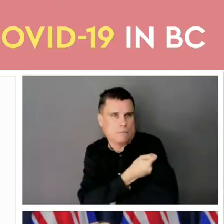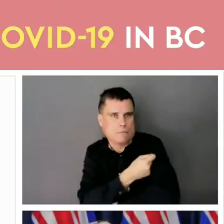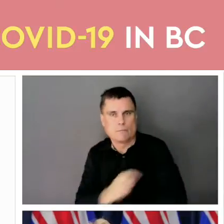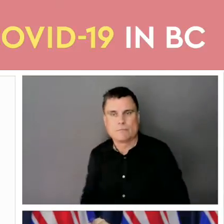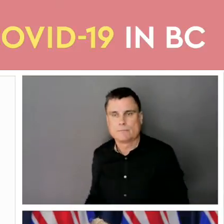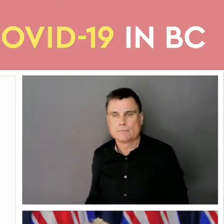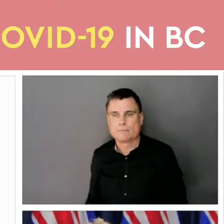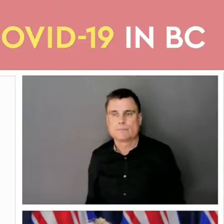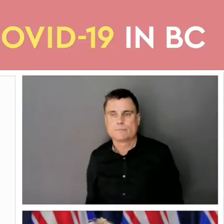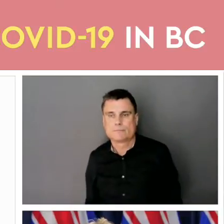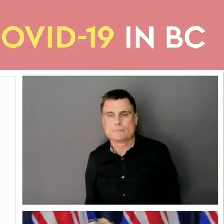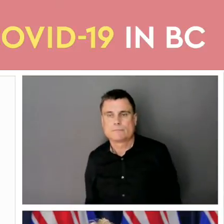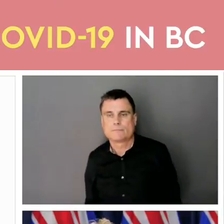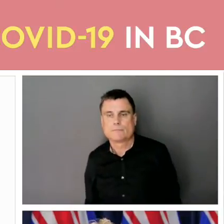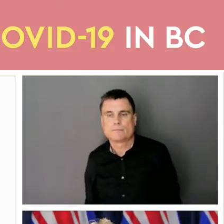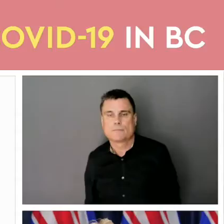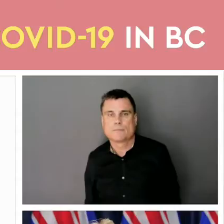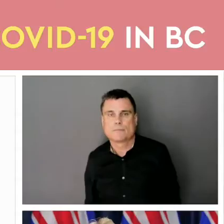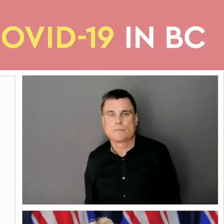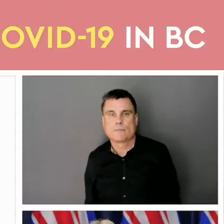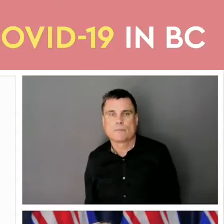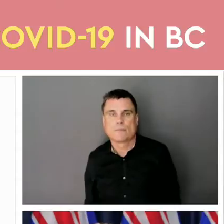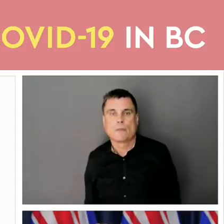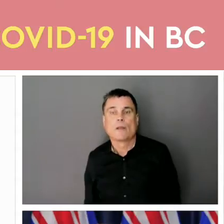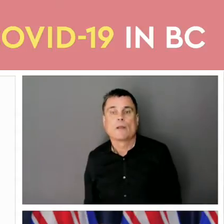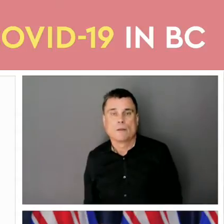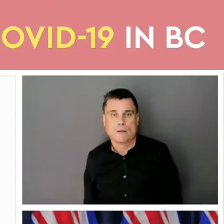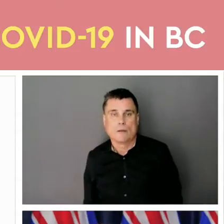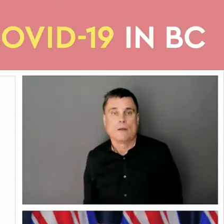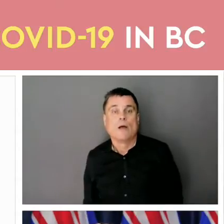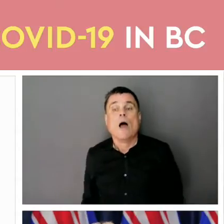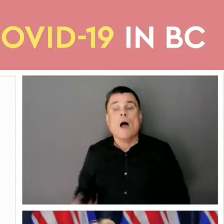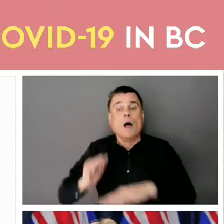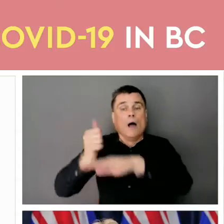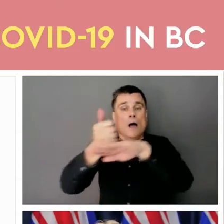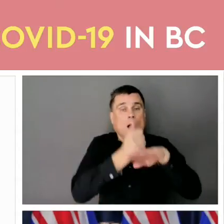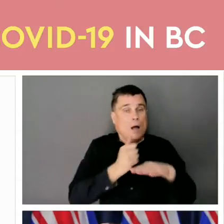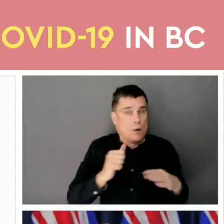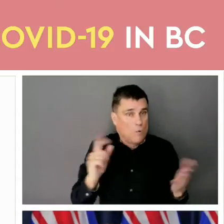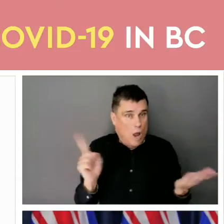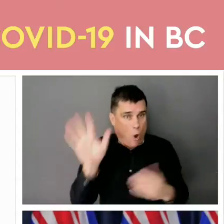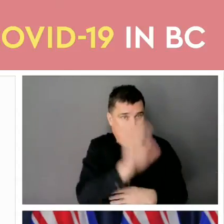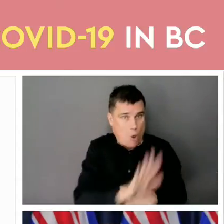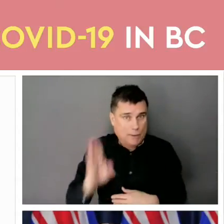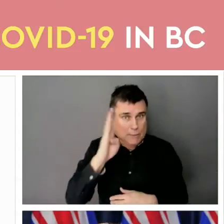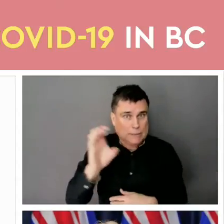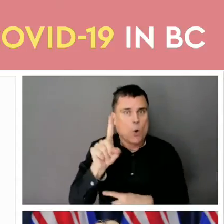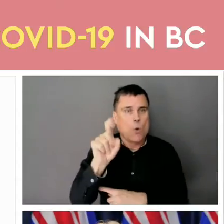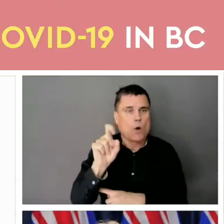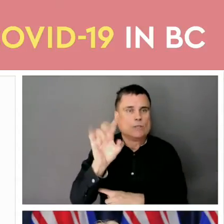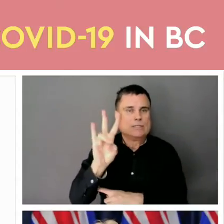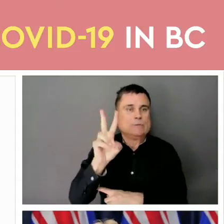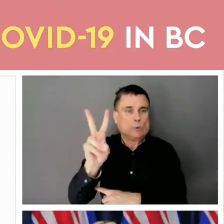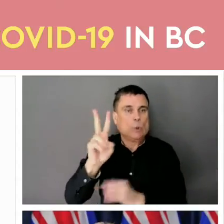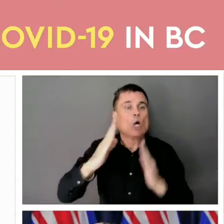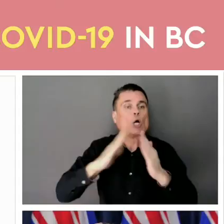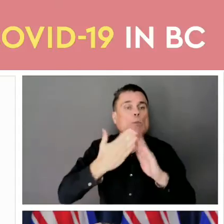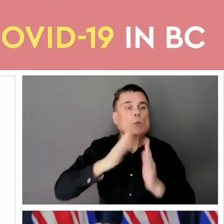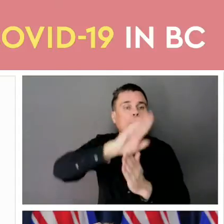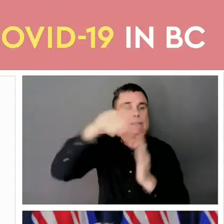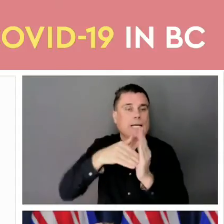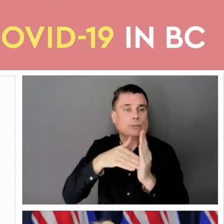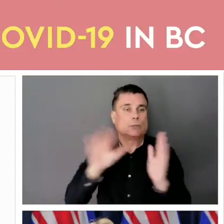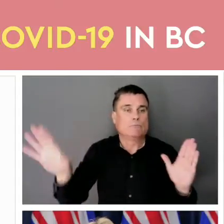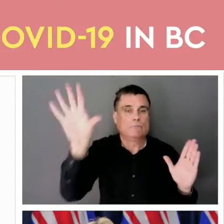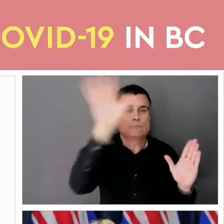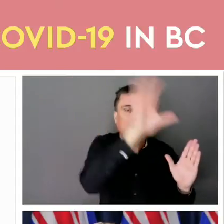about 172 communities all around British Columbia. They will be set up in March by health authorities in